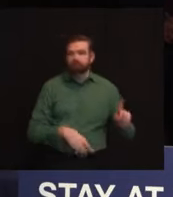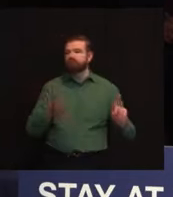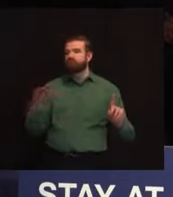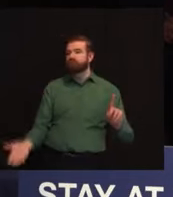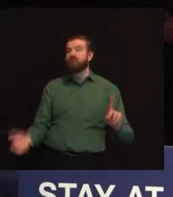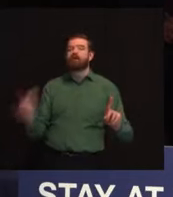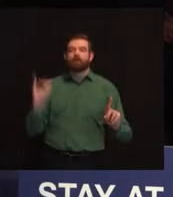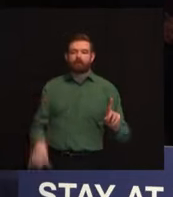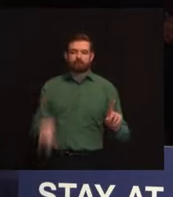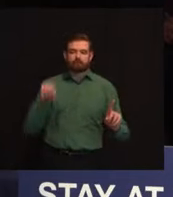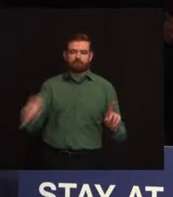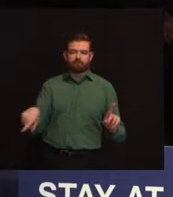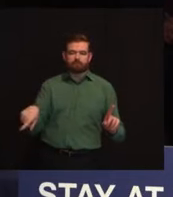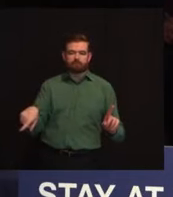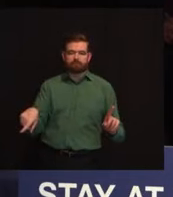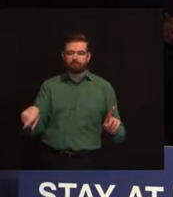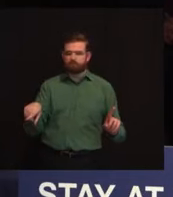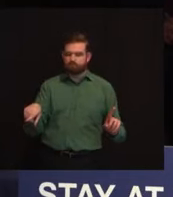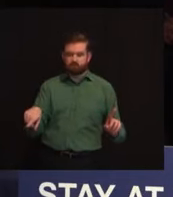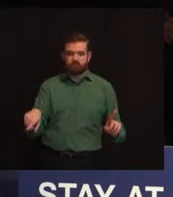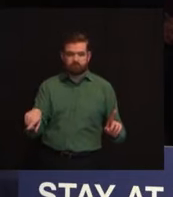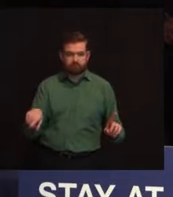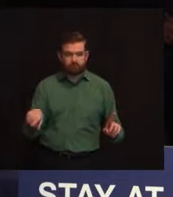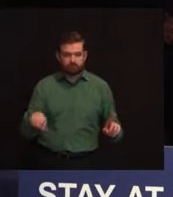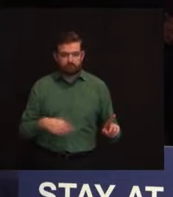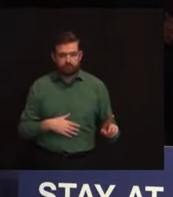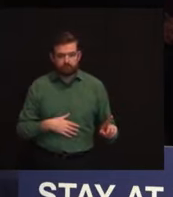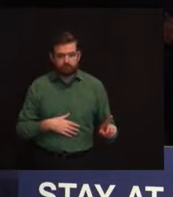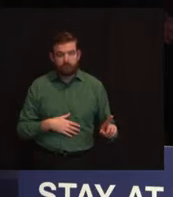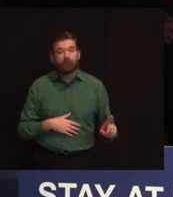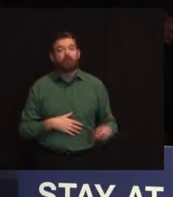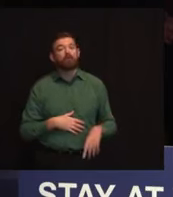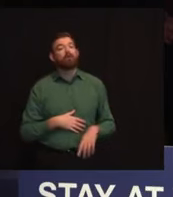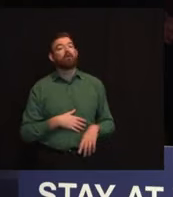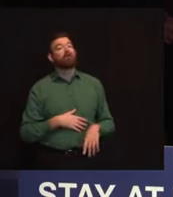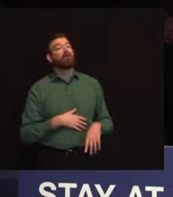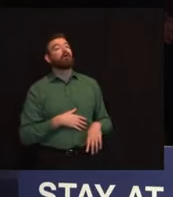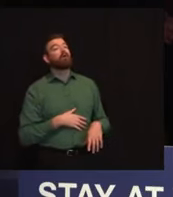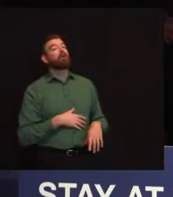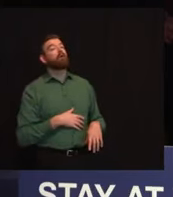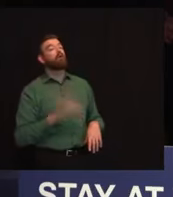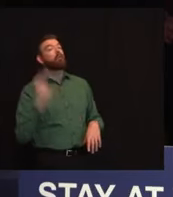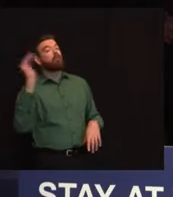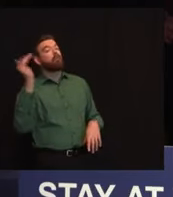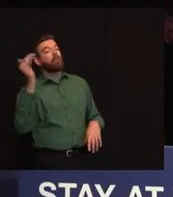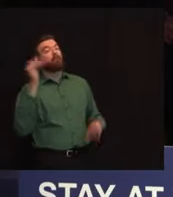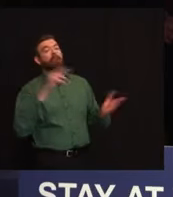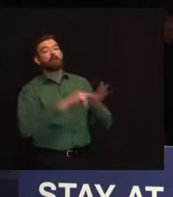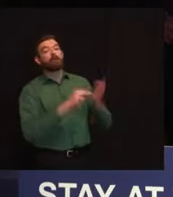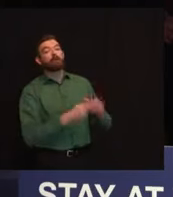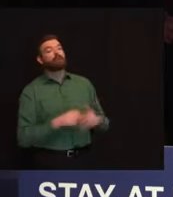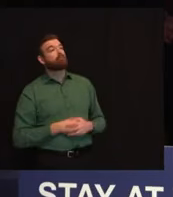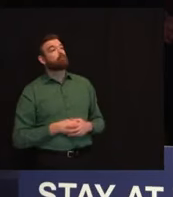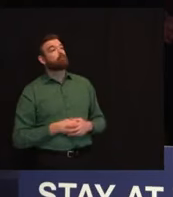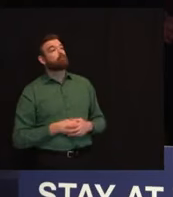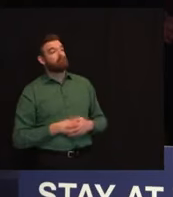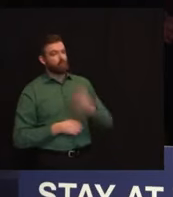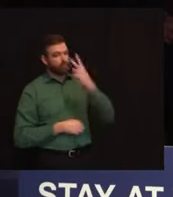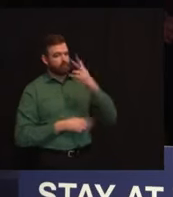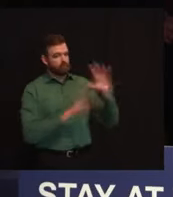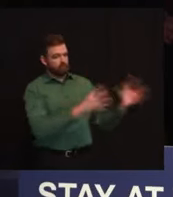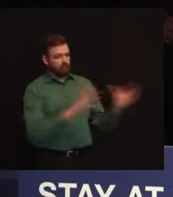probable cases go into two broad categories, and they're tougher to tease out. We're getting there, but it's why we're not reporting them out as fast. The